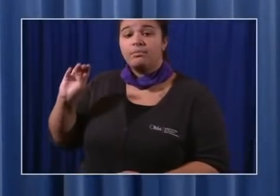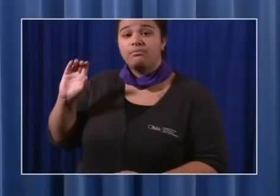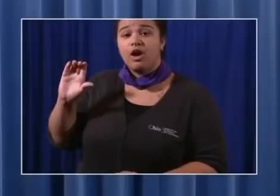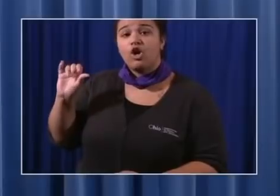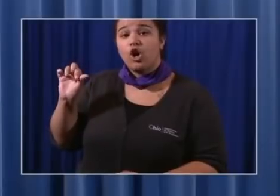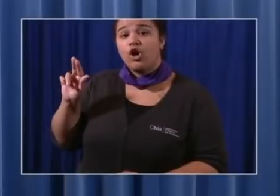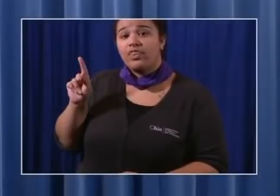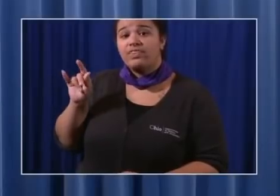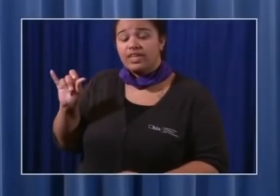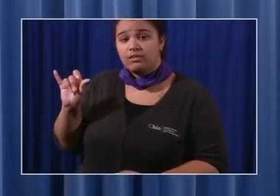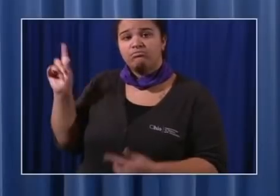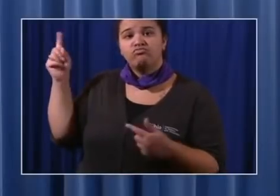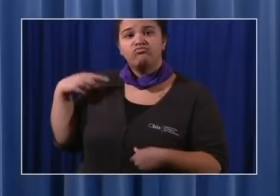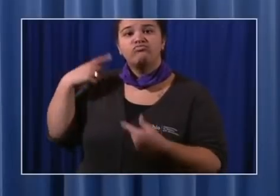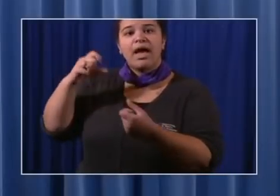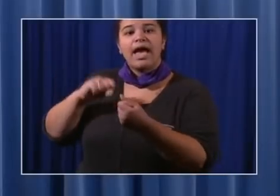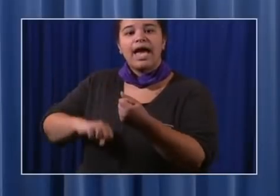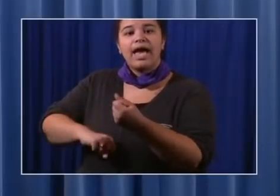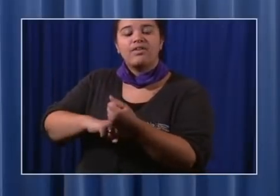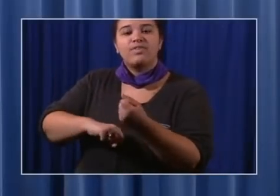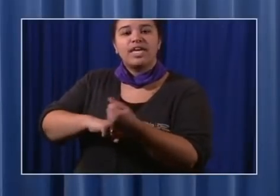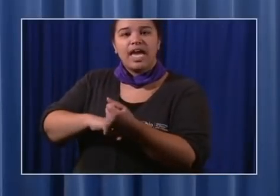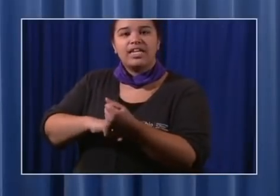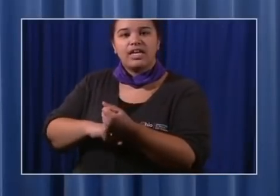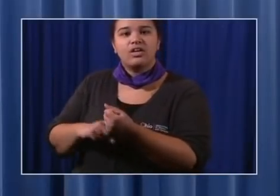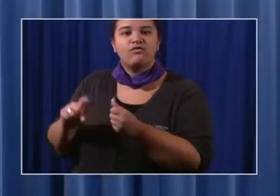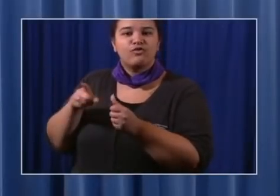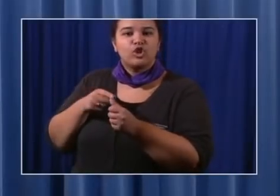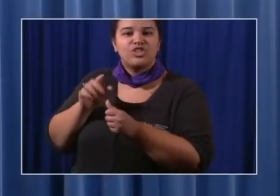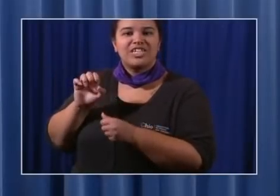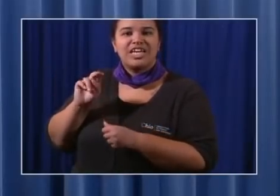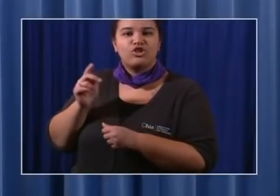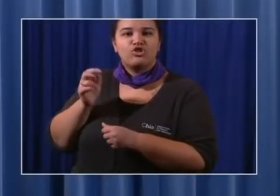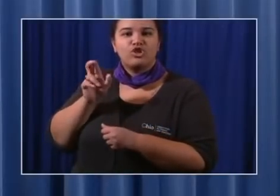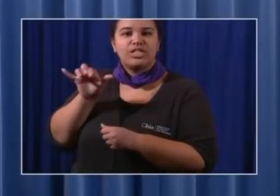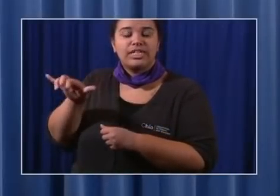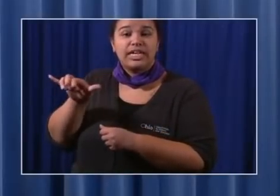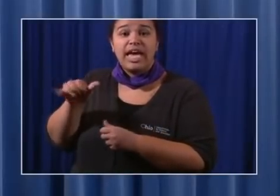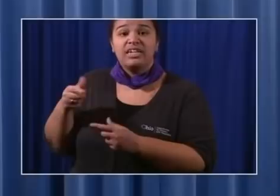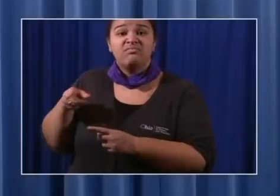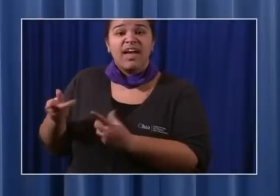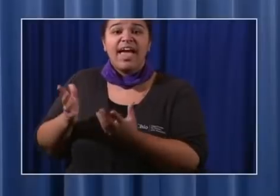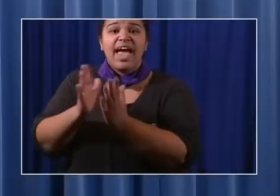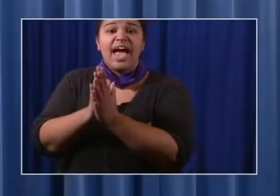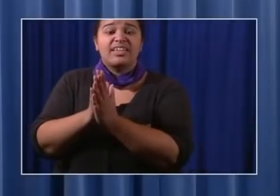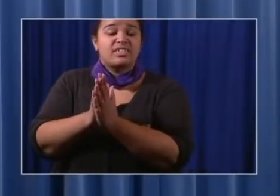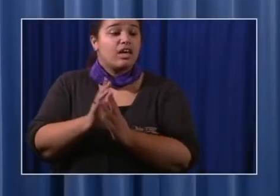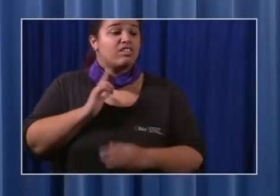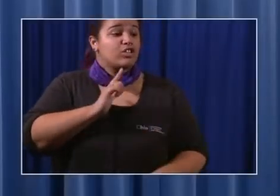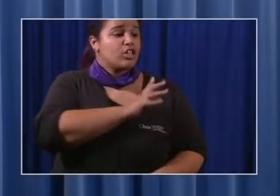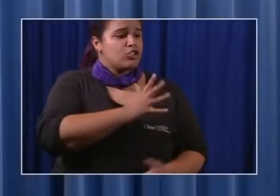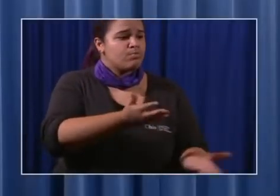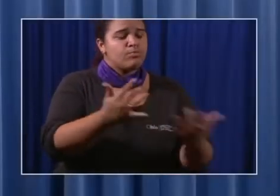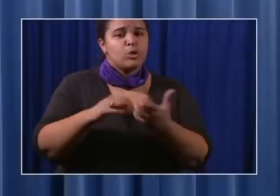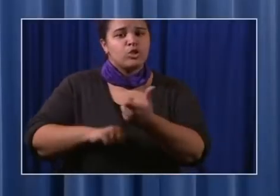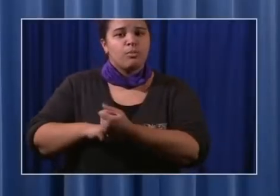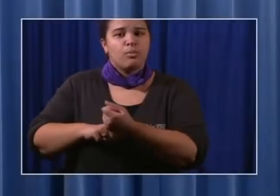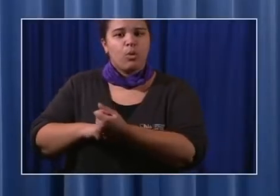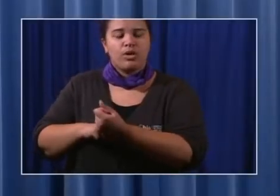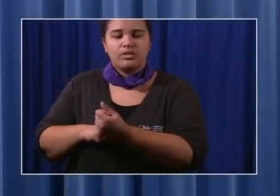of nuclear power for First Energy, and also asked lawmakers to support financially as well. And you talked a lot today about the